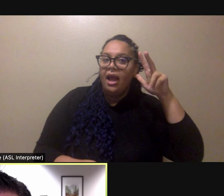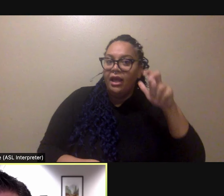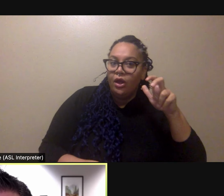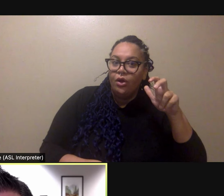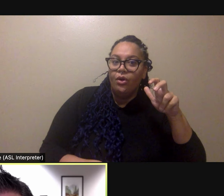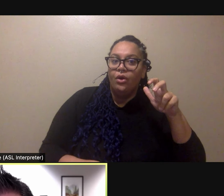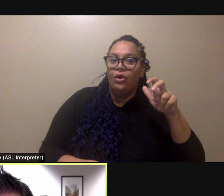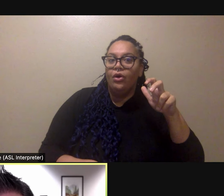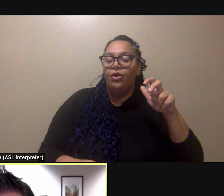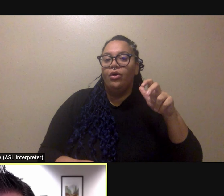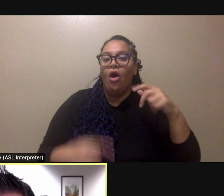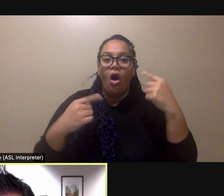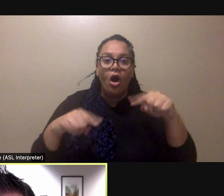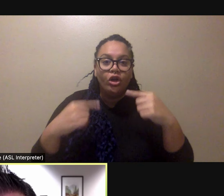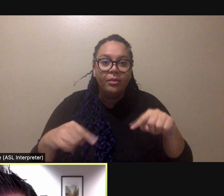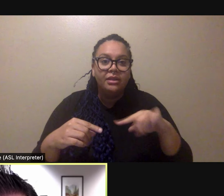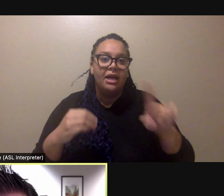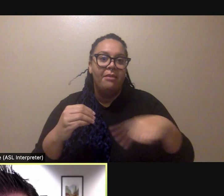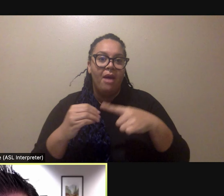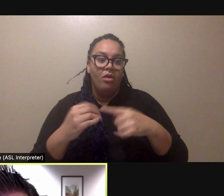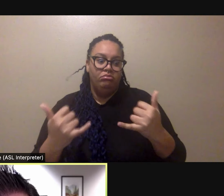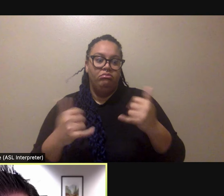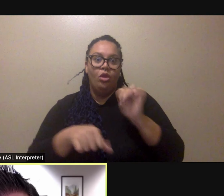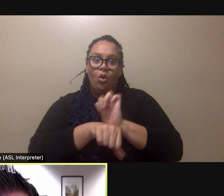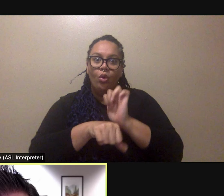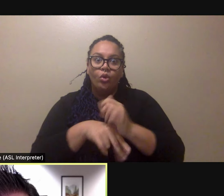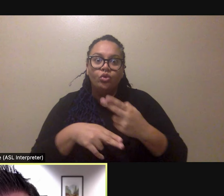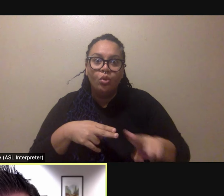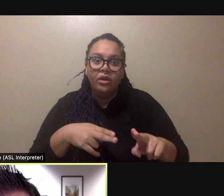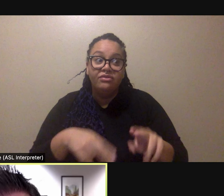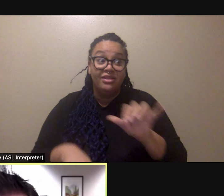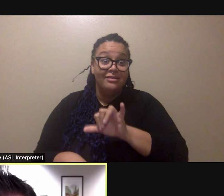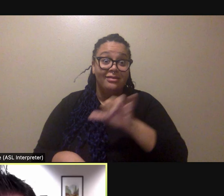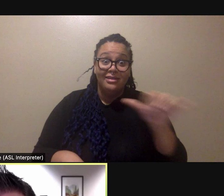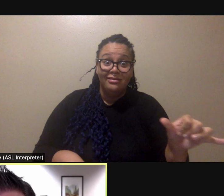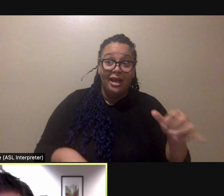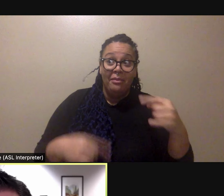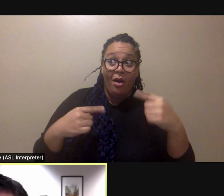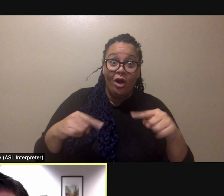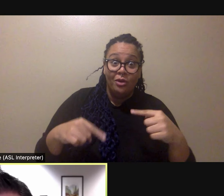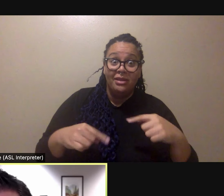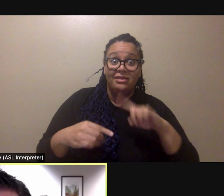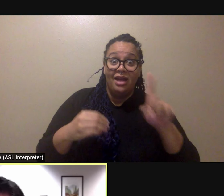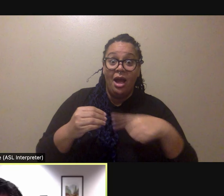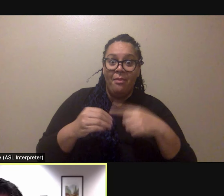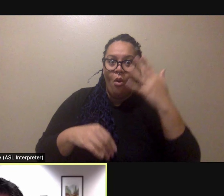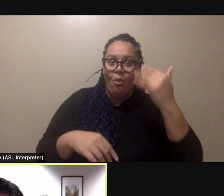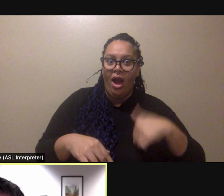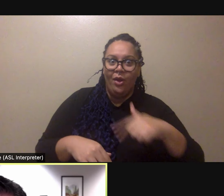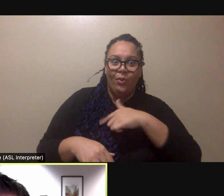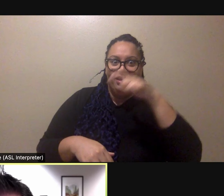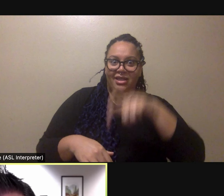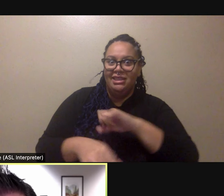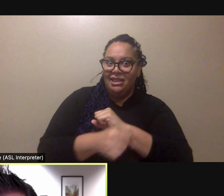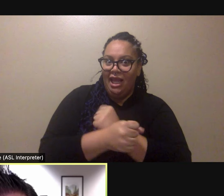labor shortage now, it's actually quite similar to the arguments they made then about why we need slavery.